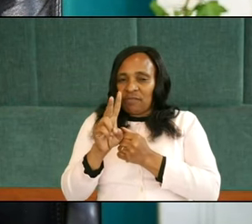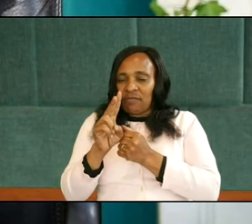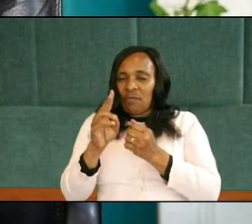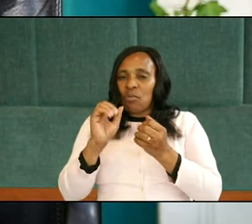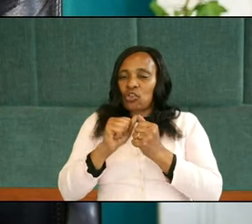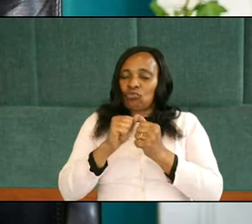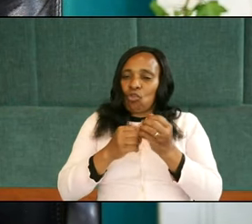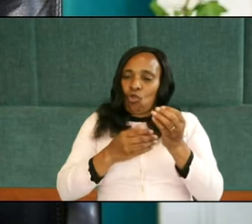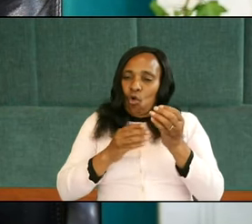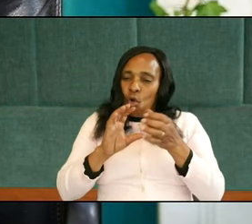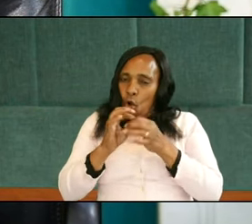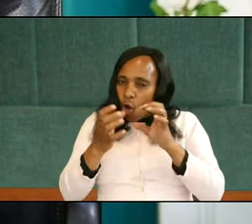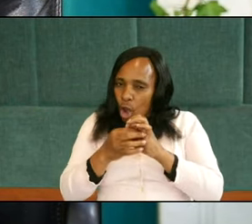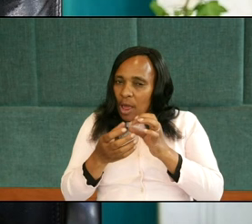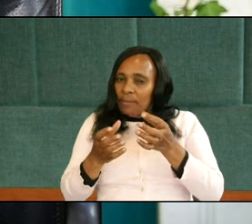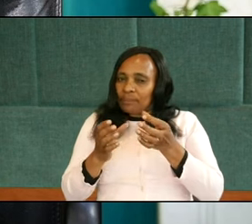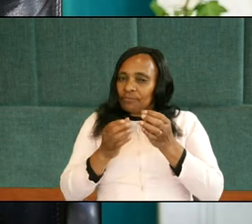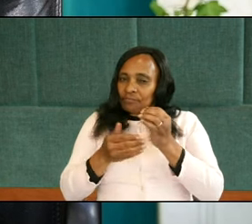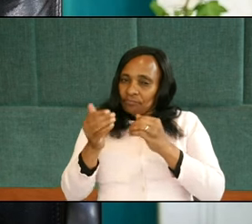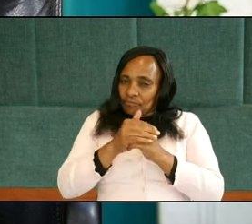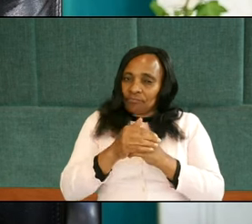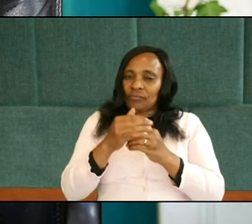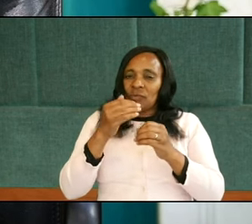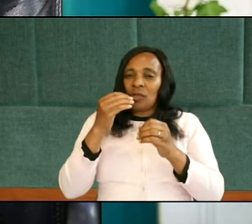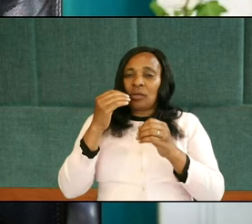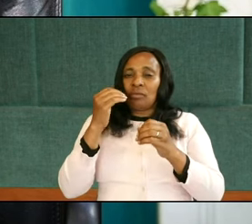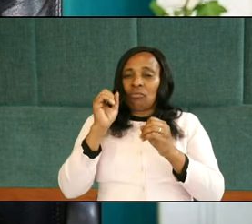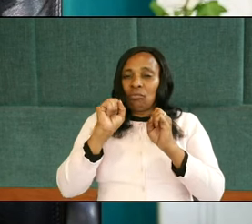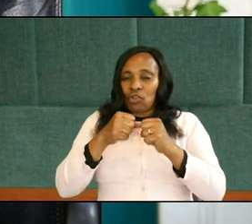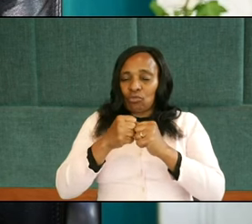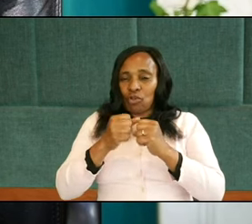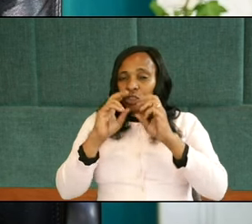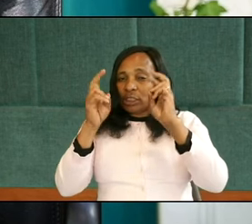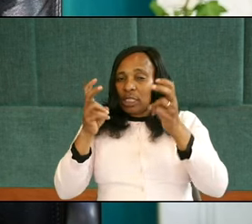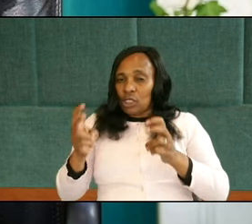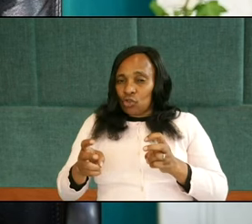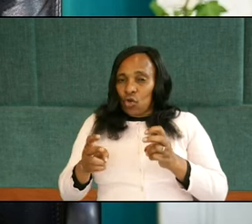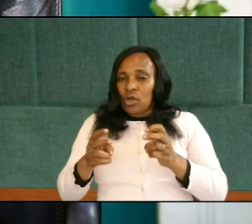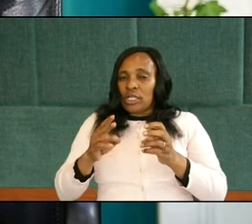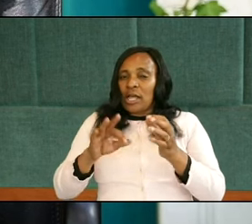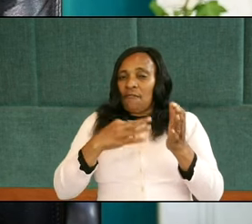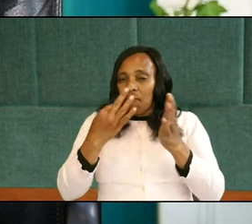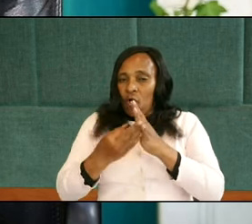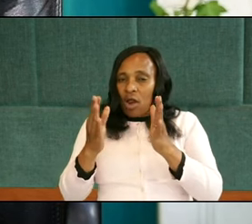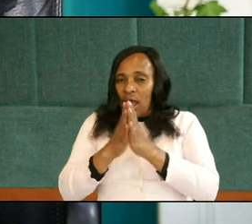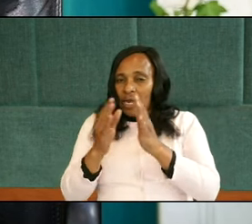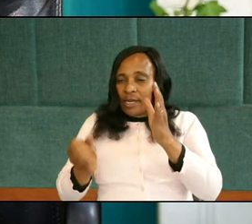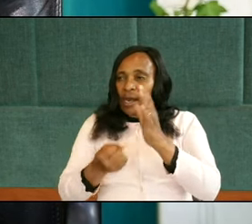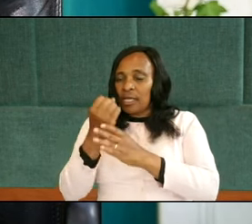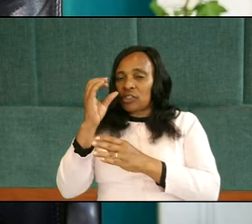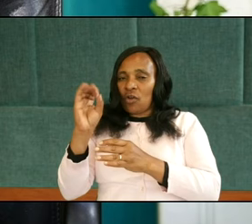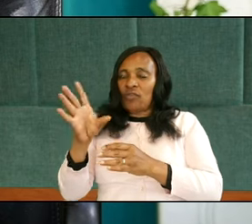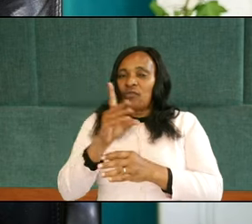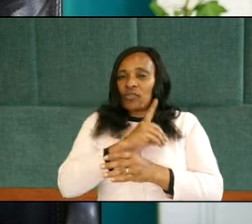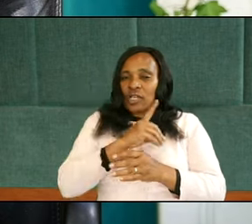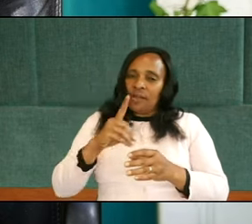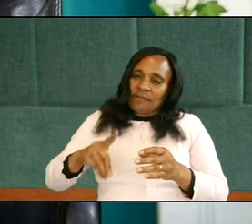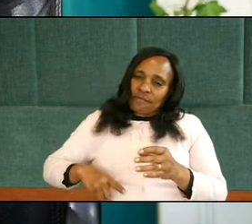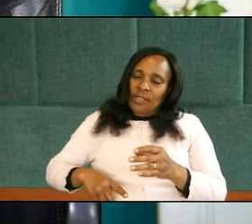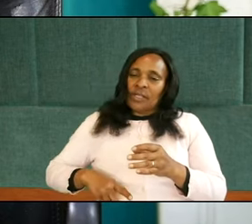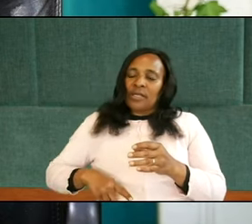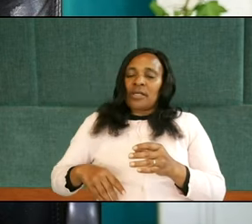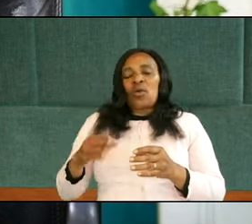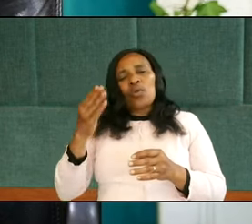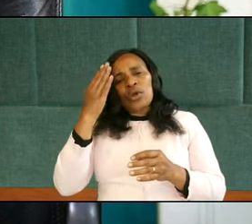Cornerstone Connections and turn to lesson 12 with us. The title is The Fall and Rise of David. And